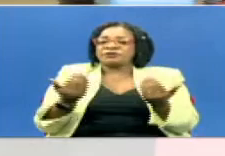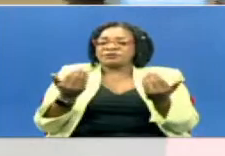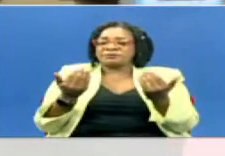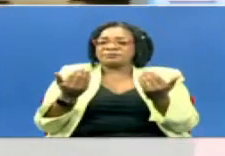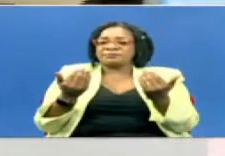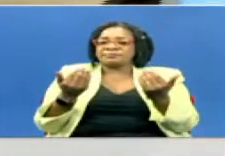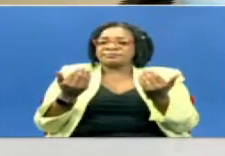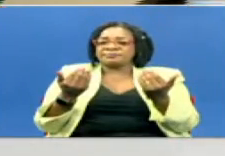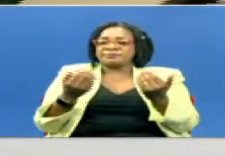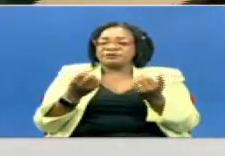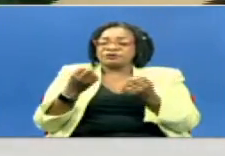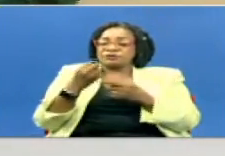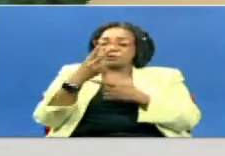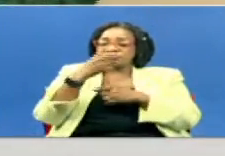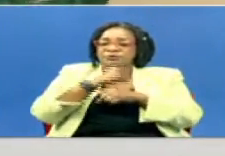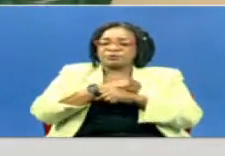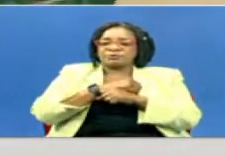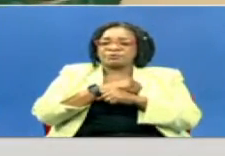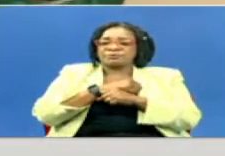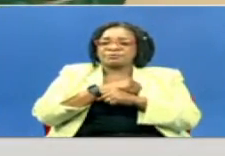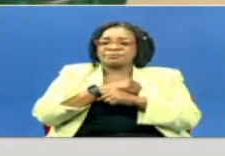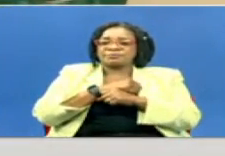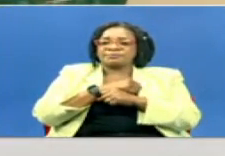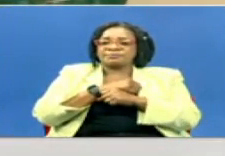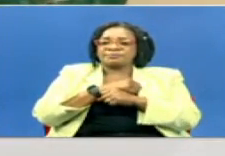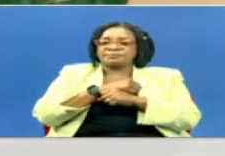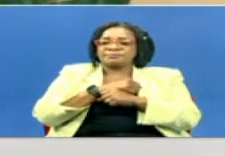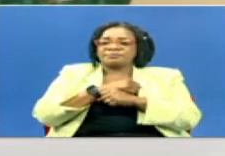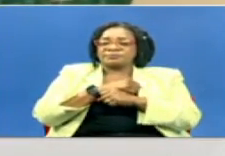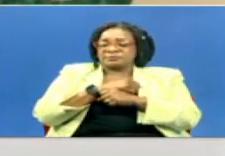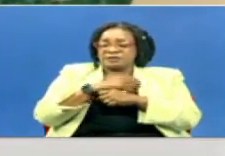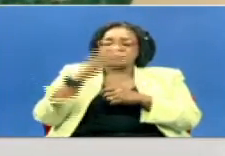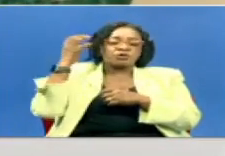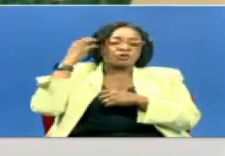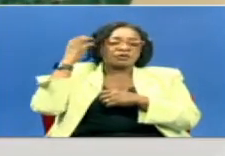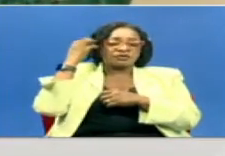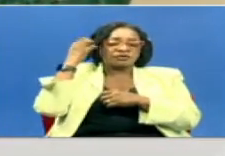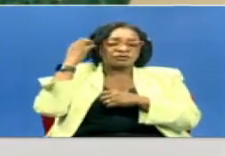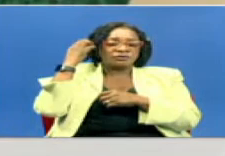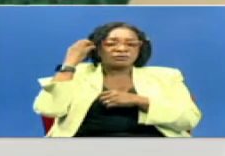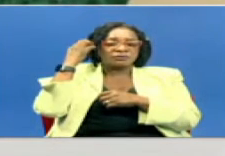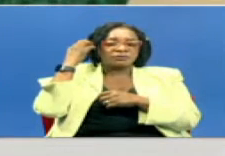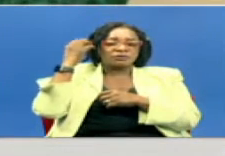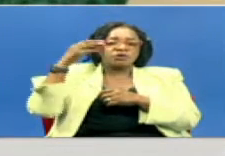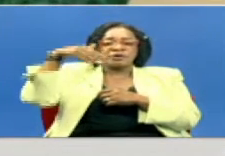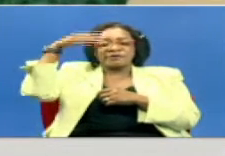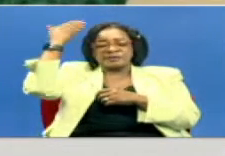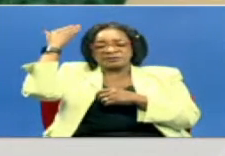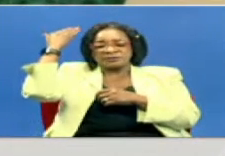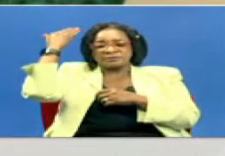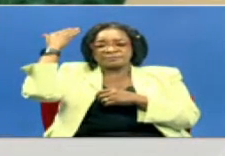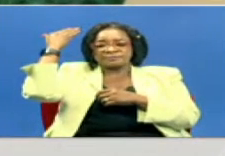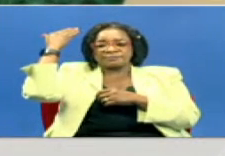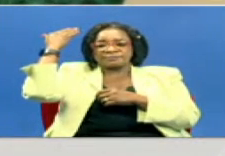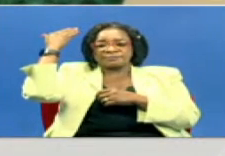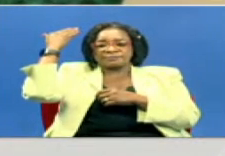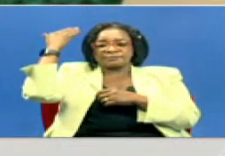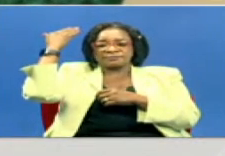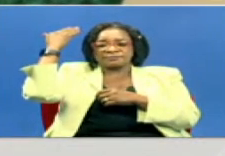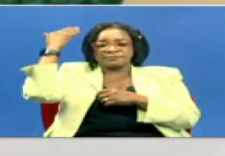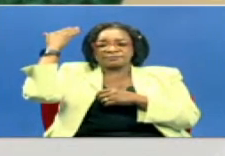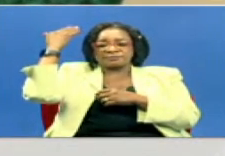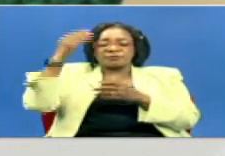in secondary schools and even through tertiary institutions, through the university education, and the university,